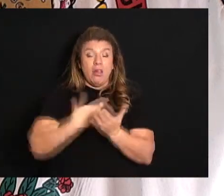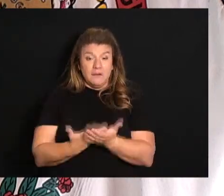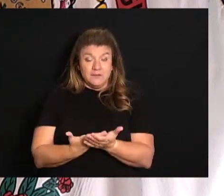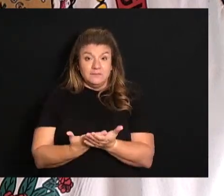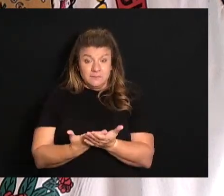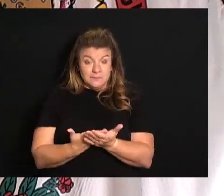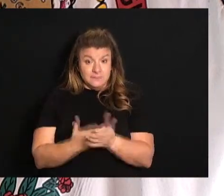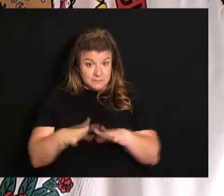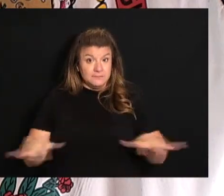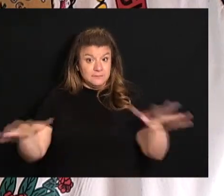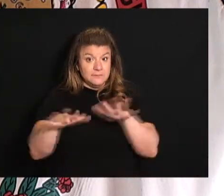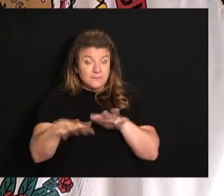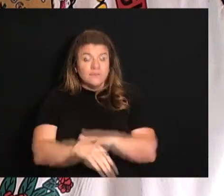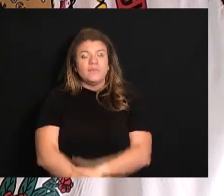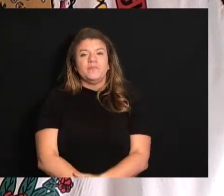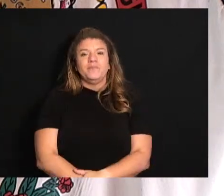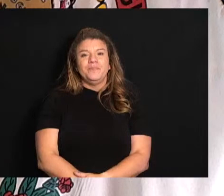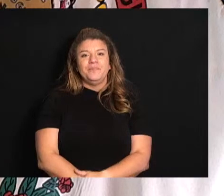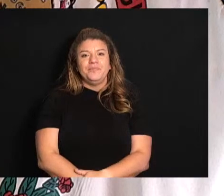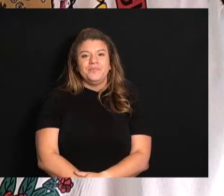the standpoint of,